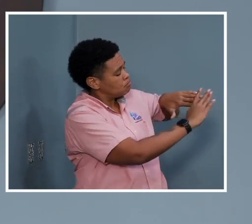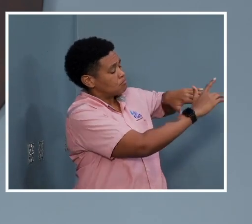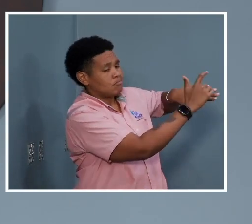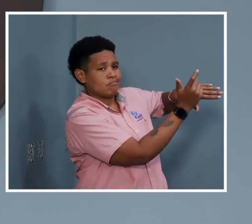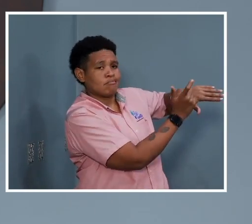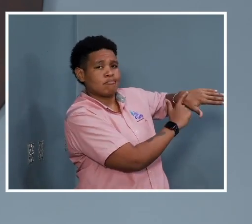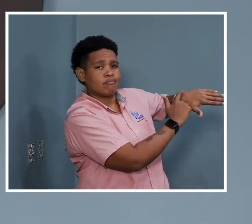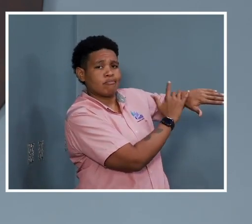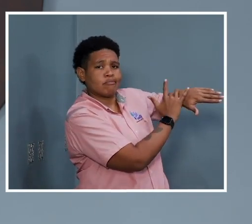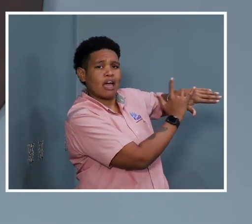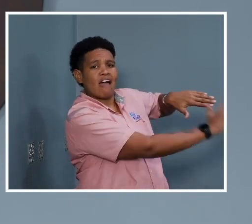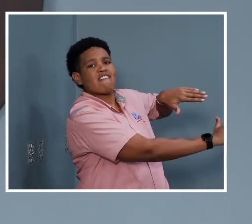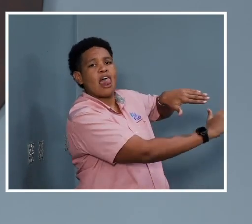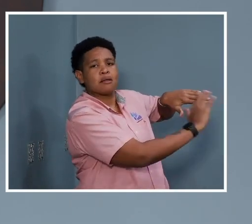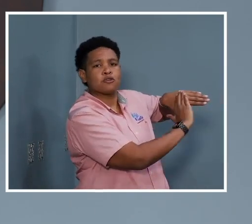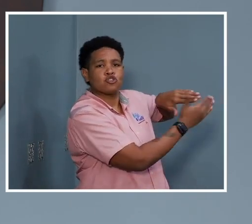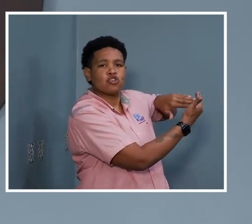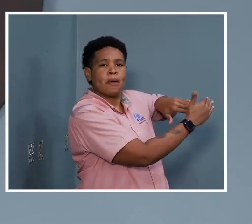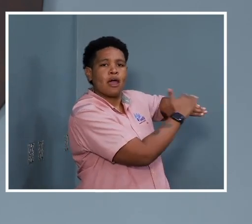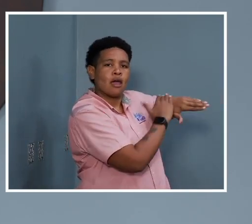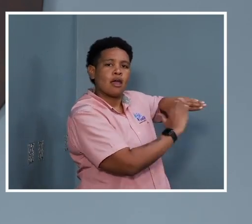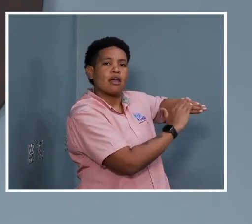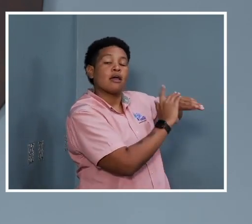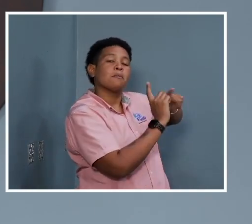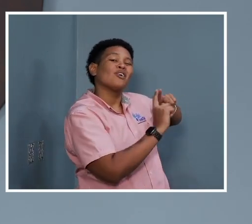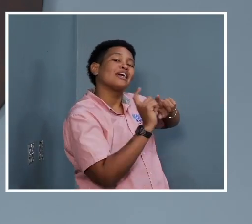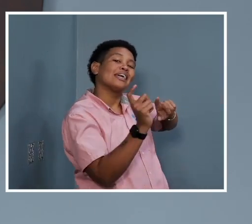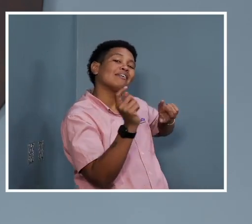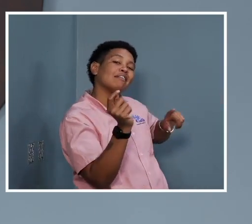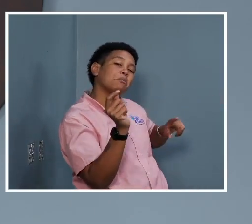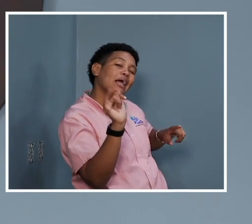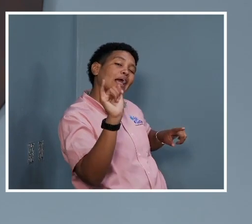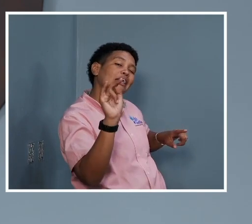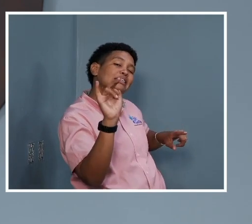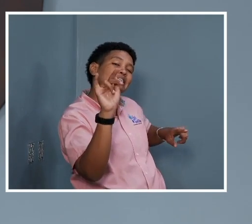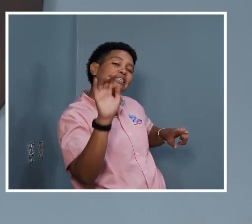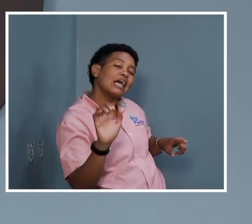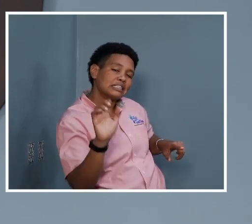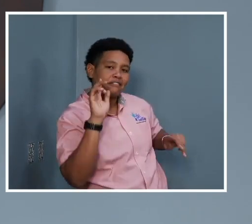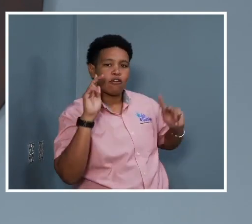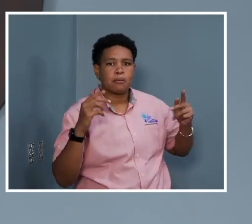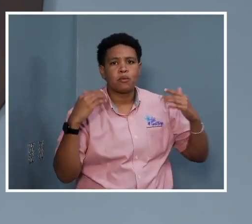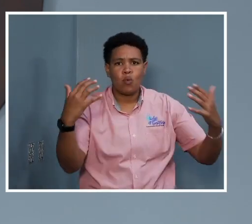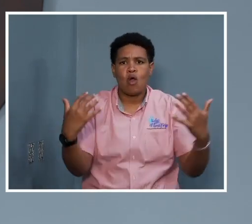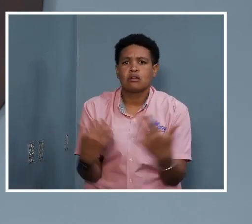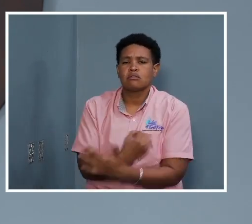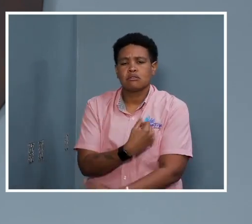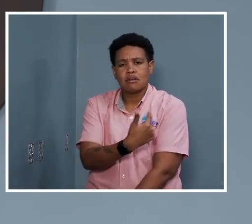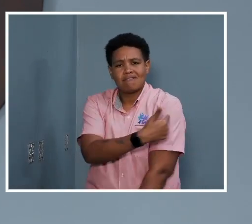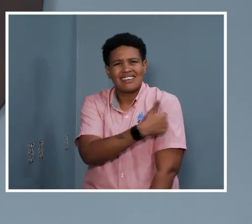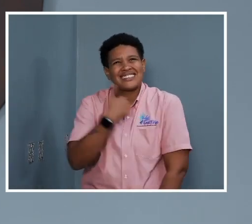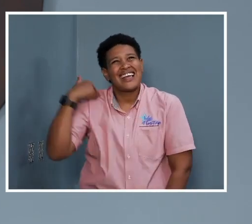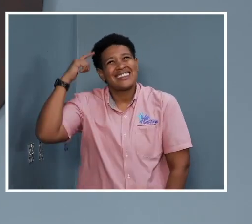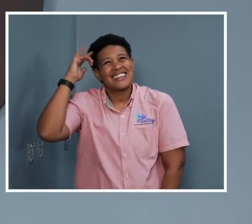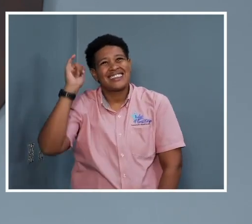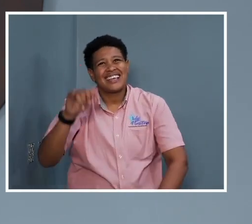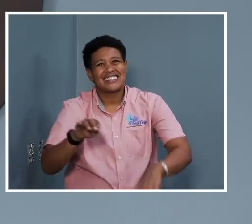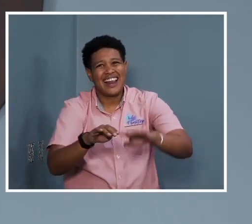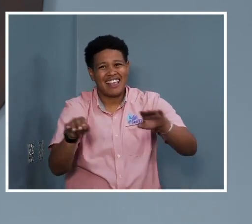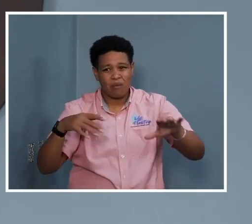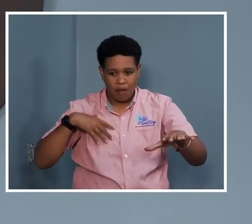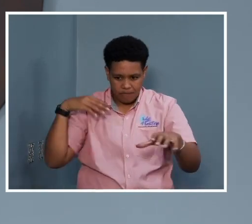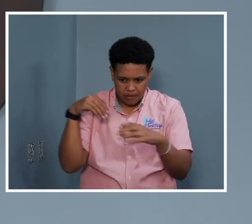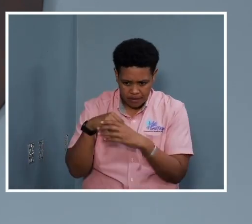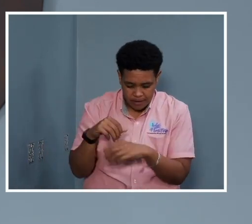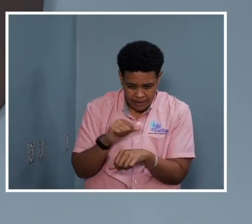and creating incentives for persons to take the vaccine. I think that is the phase that we have to work on and